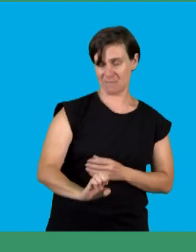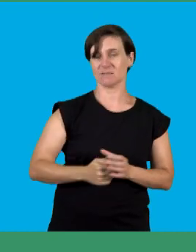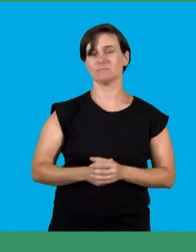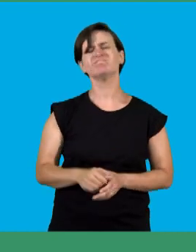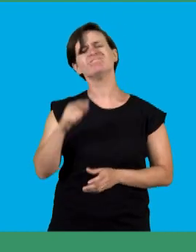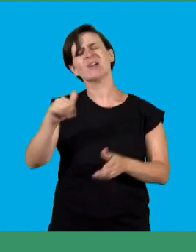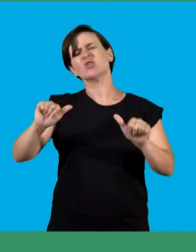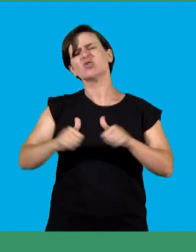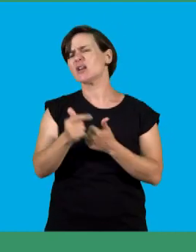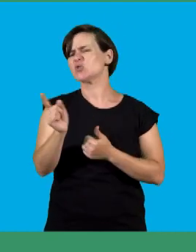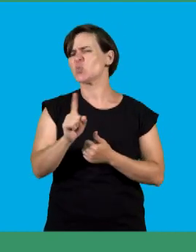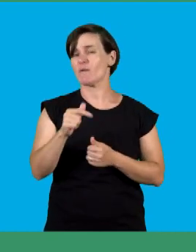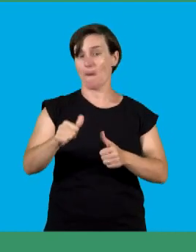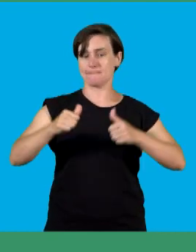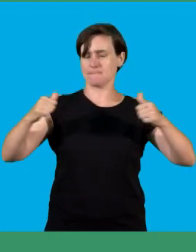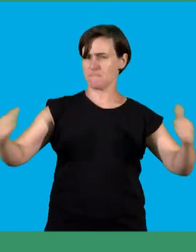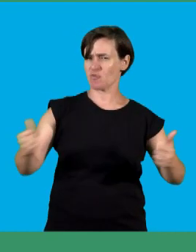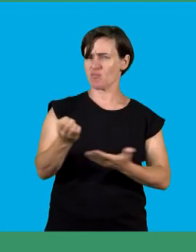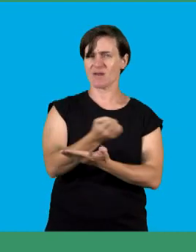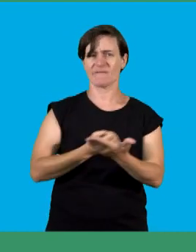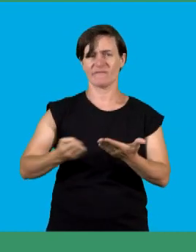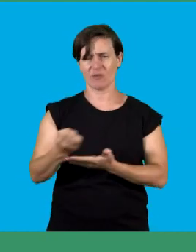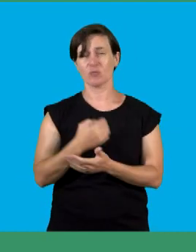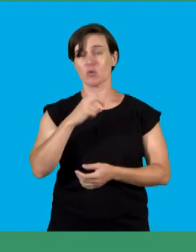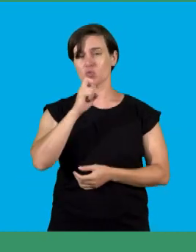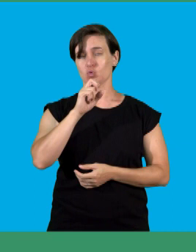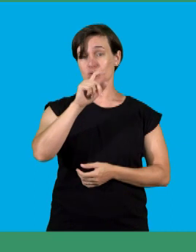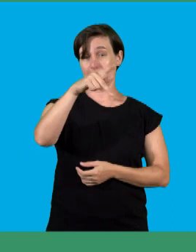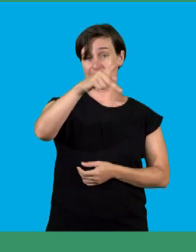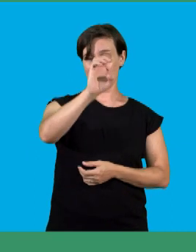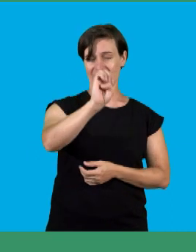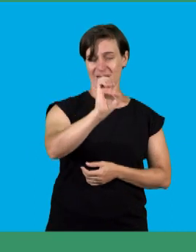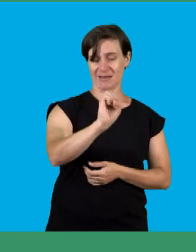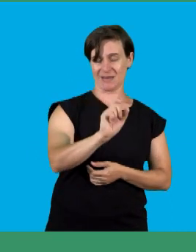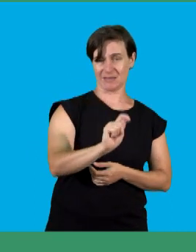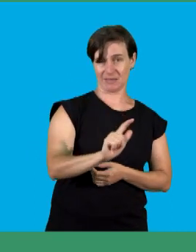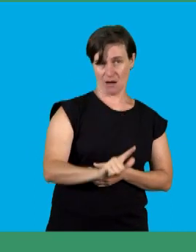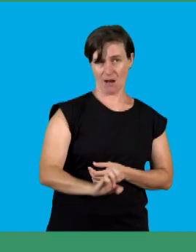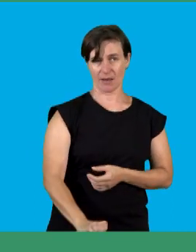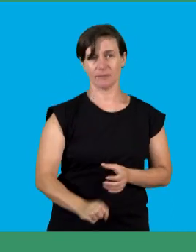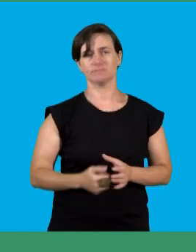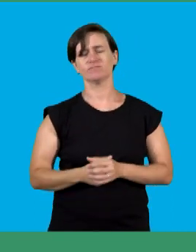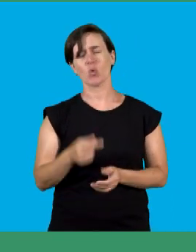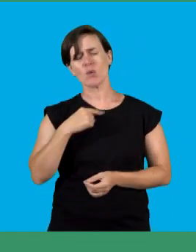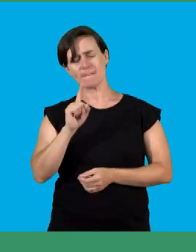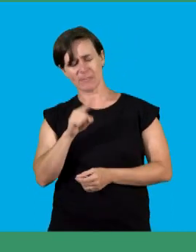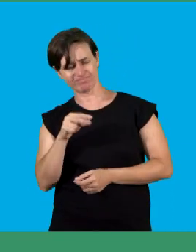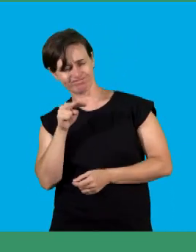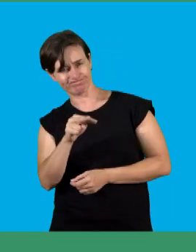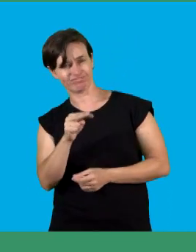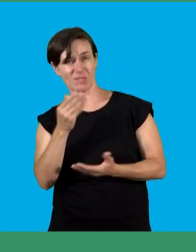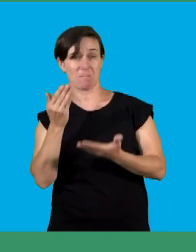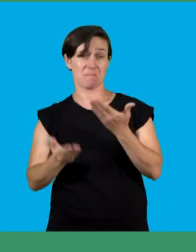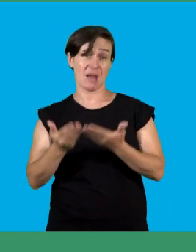environment. We're looking at the challenges of the macro environment using the PESTLE analysis. So entrepreneurs should look at the factors that could